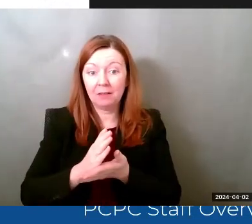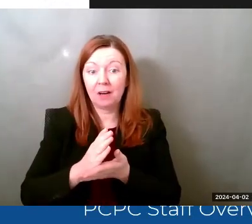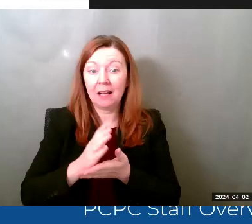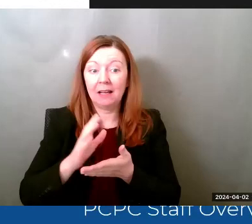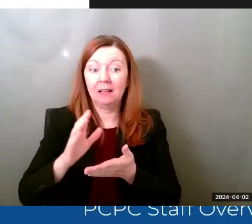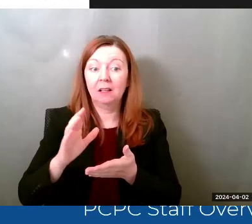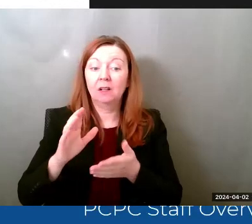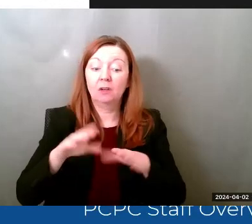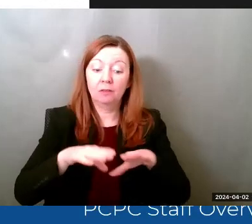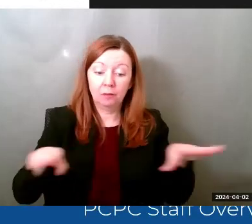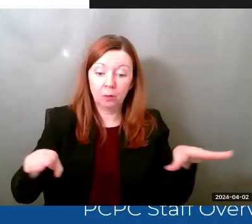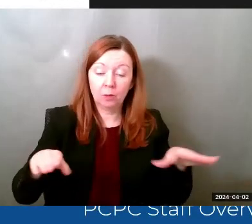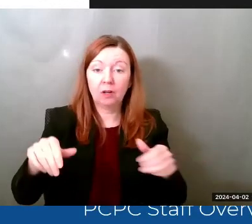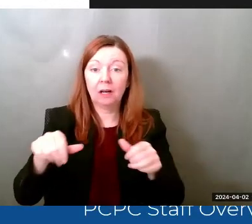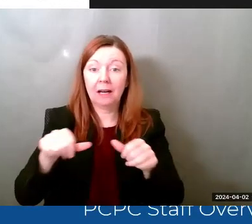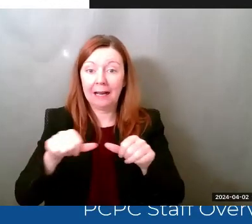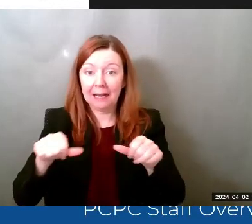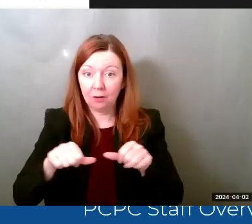area ratio allowed.